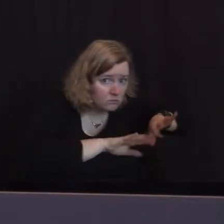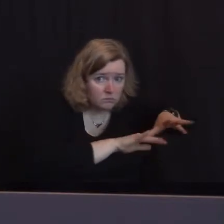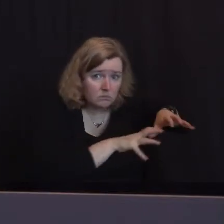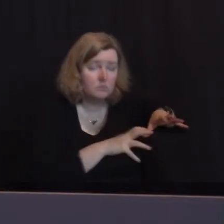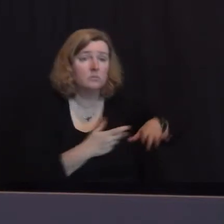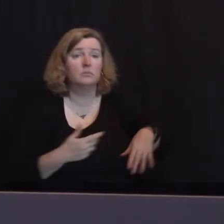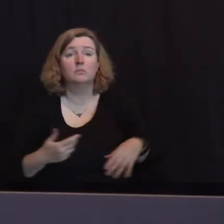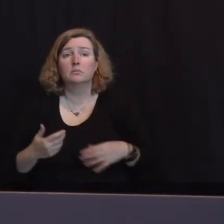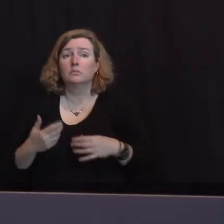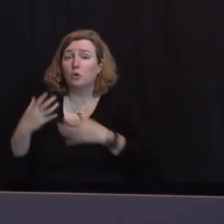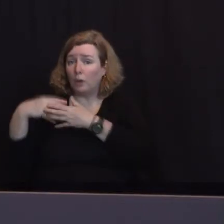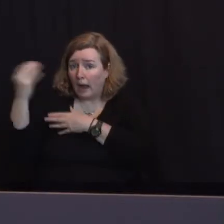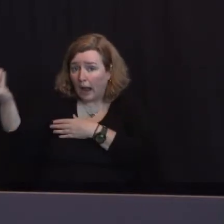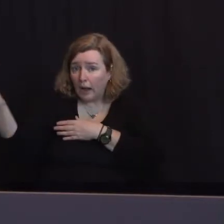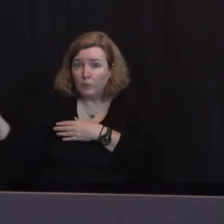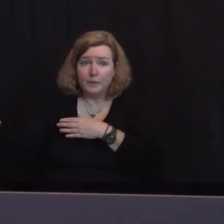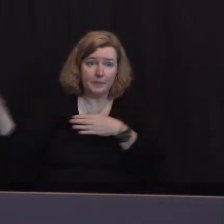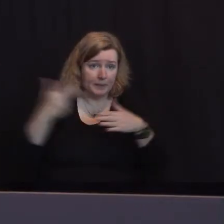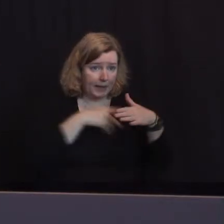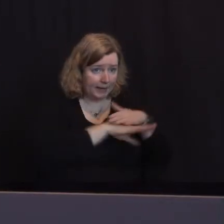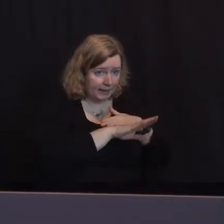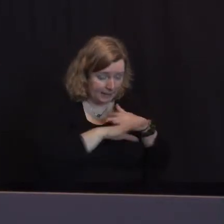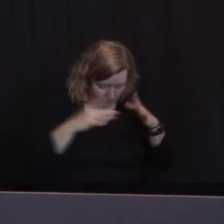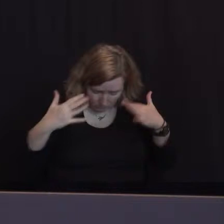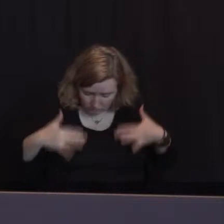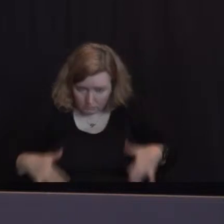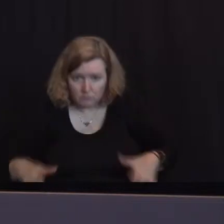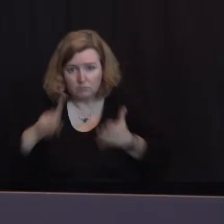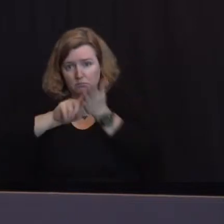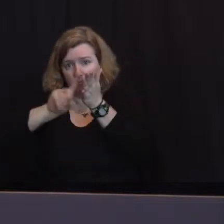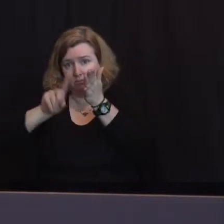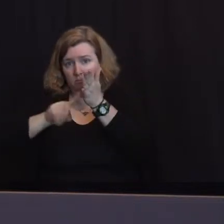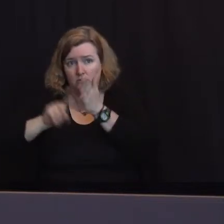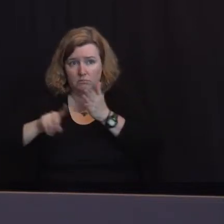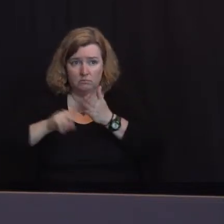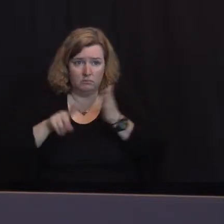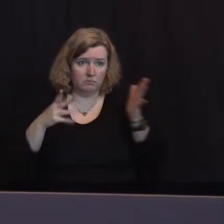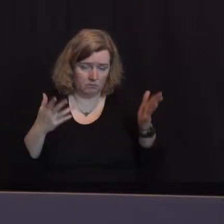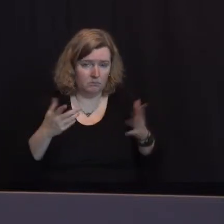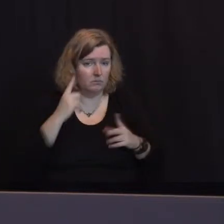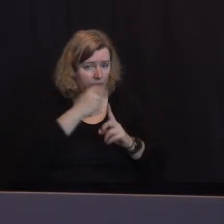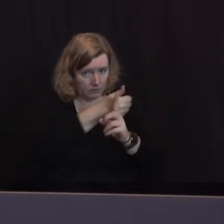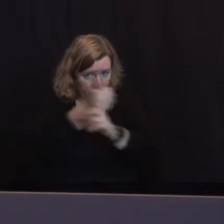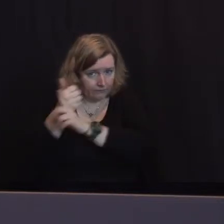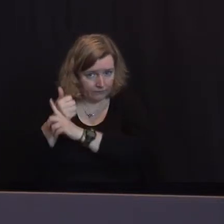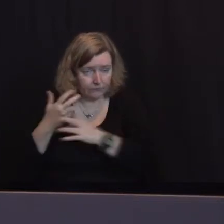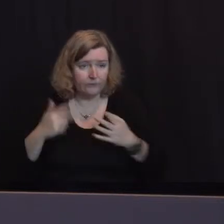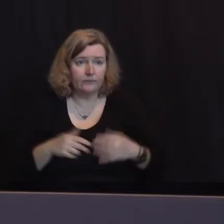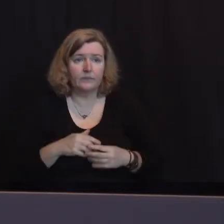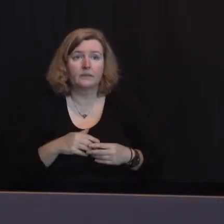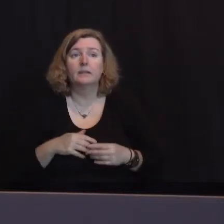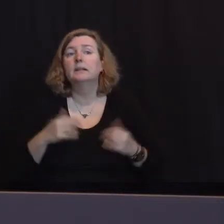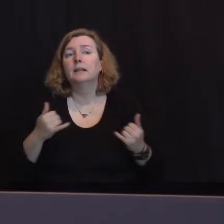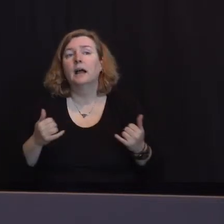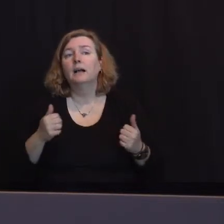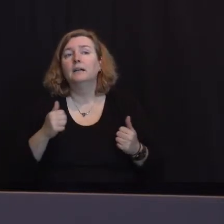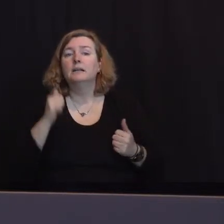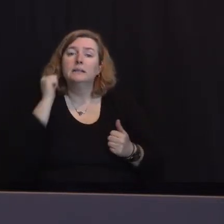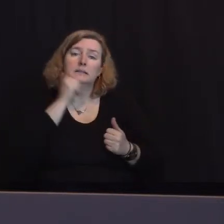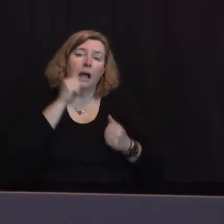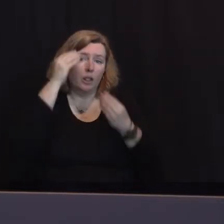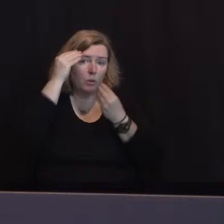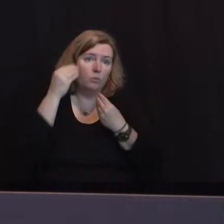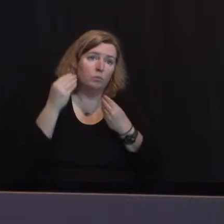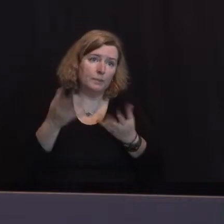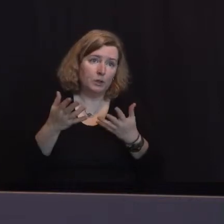areas where ticks may live. So moving on to the department's daily report. Today, we are reporting a high number of antigen